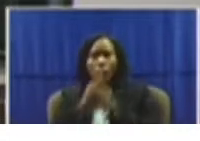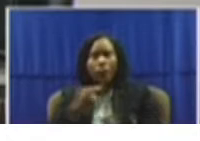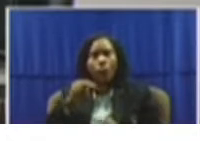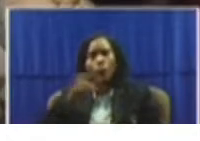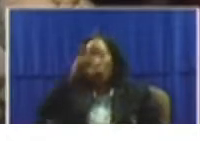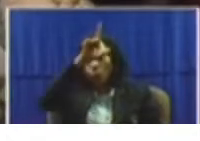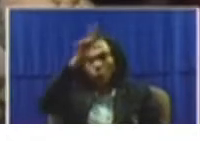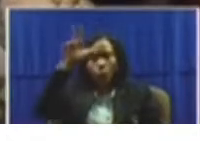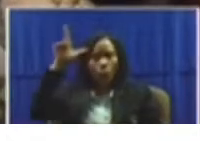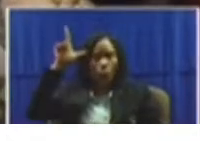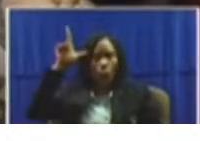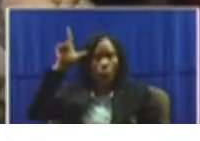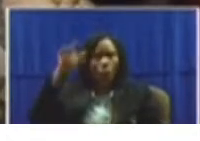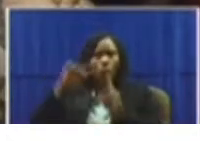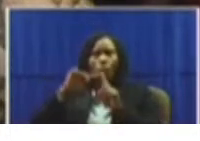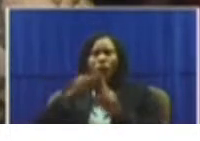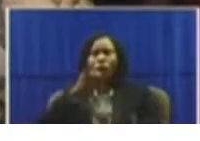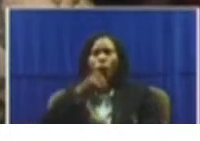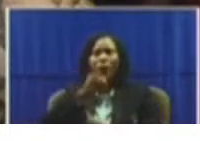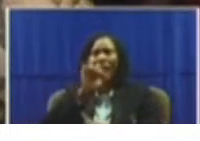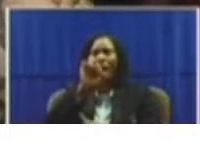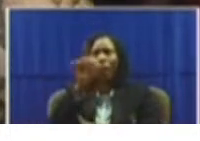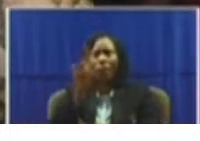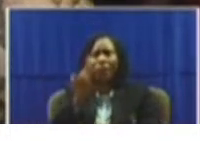was your point of order?